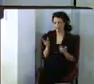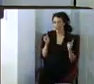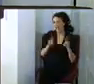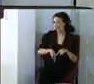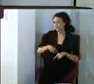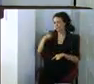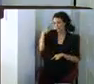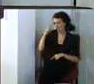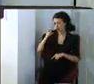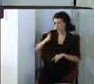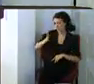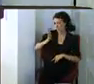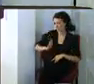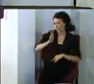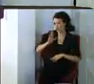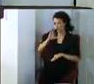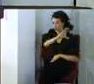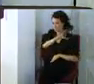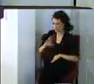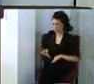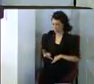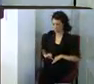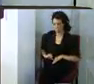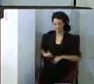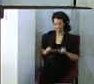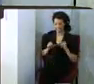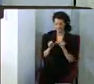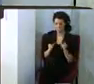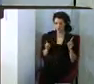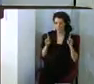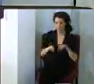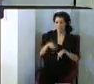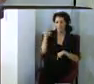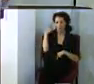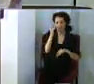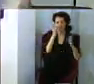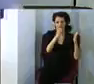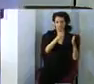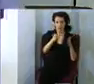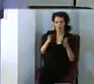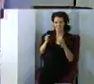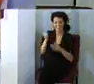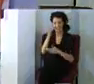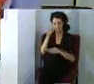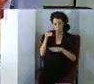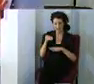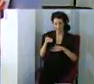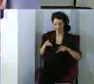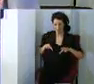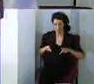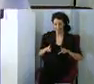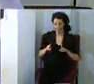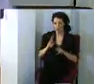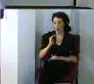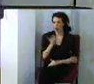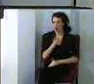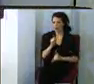And I believe it continues to happen for each and every one of us as we allow our lives to be changed. Paul says,